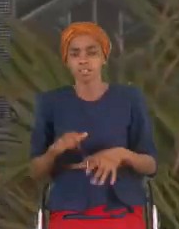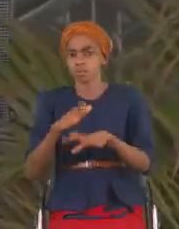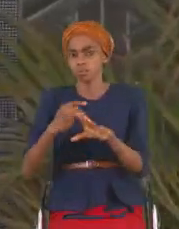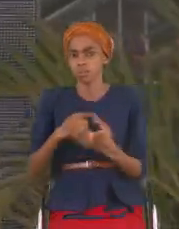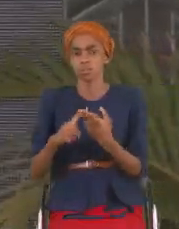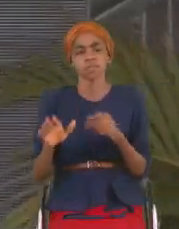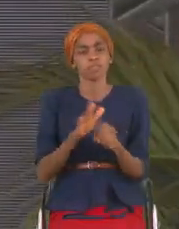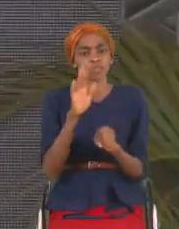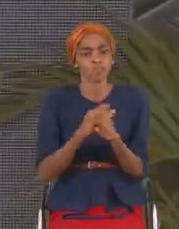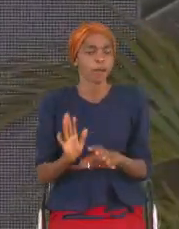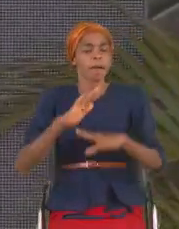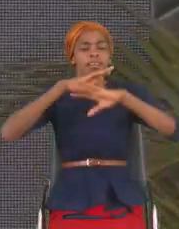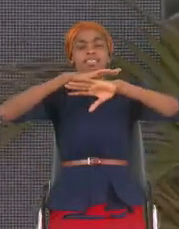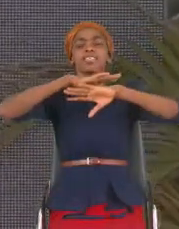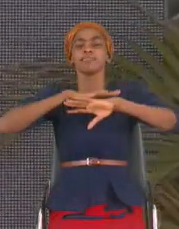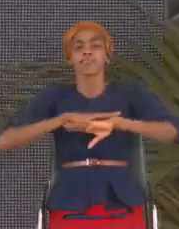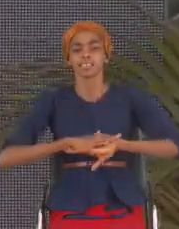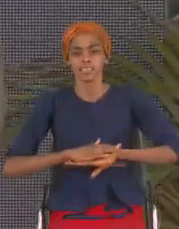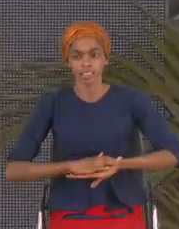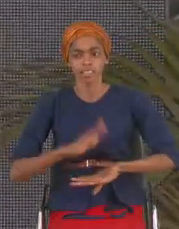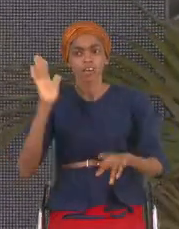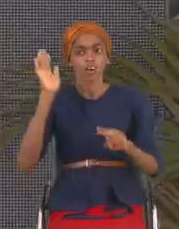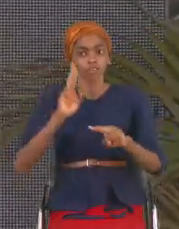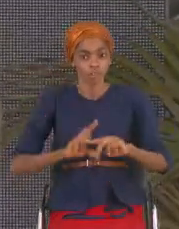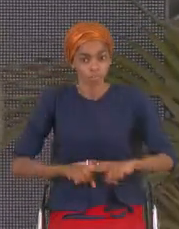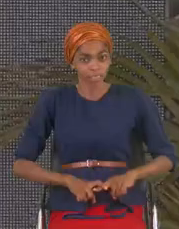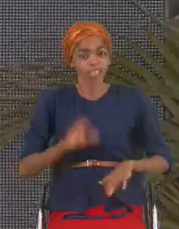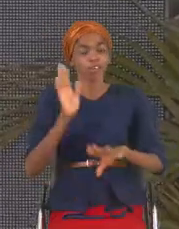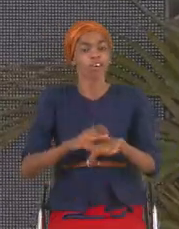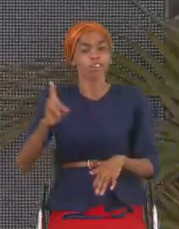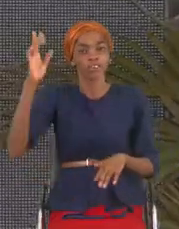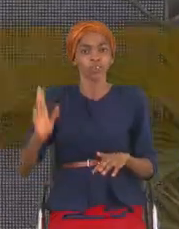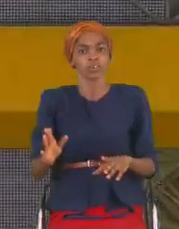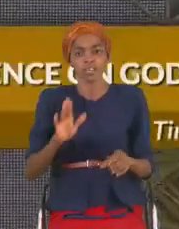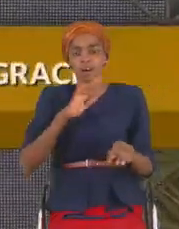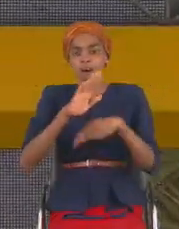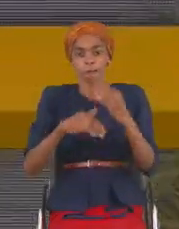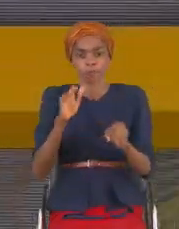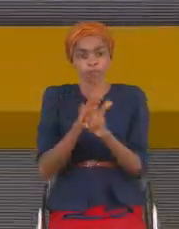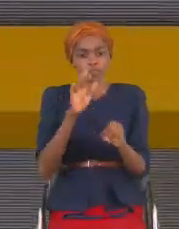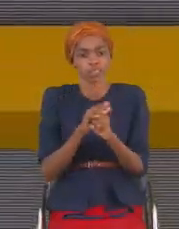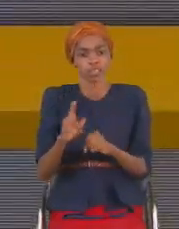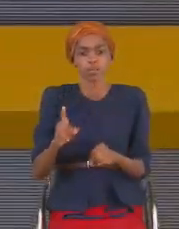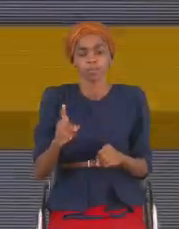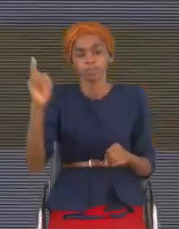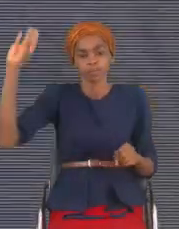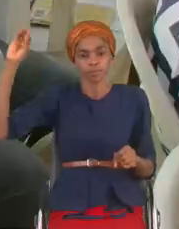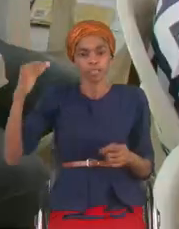fulfill. Dependence on God's all-sufficient grace. Number 2,